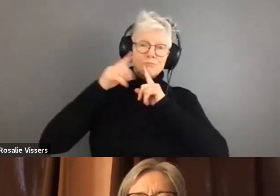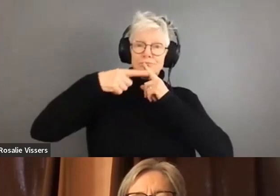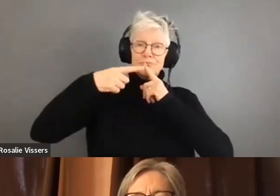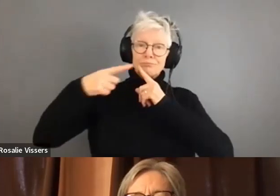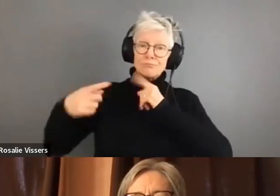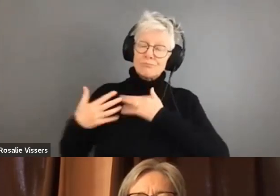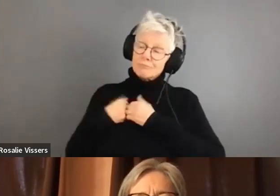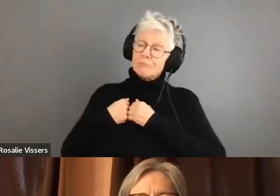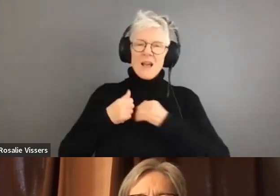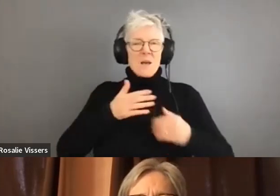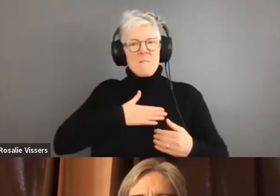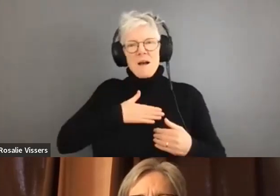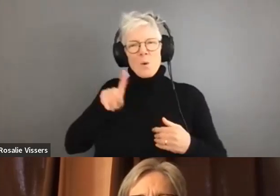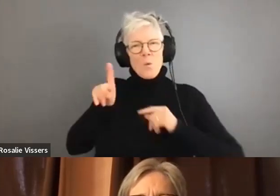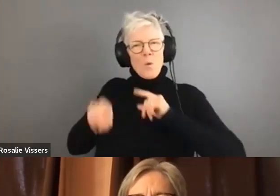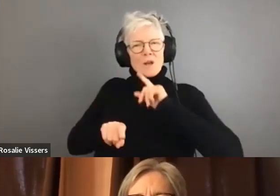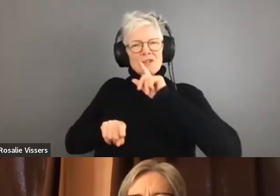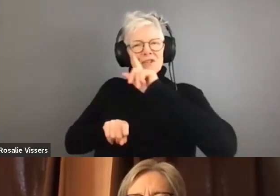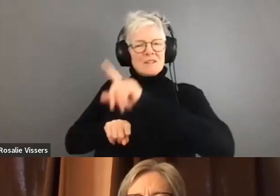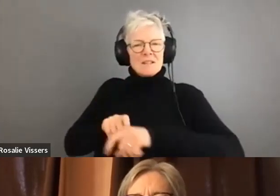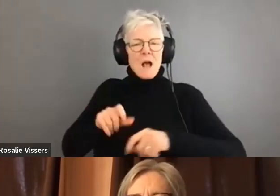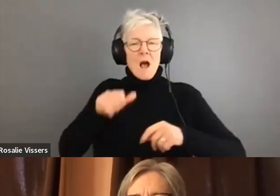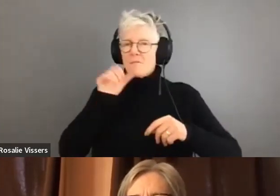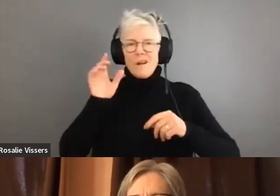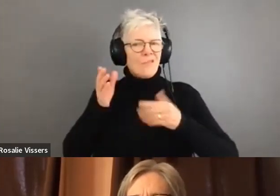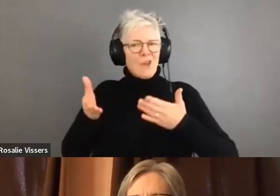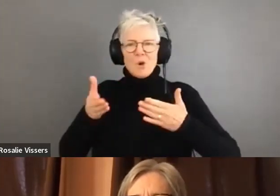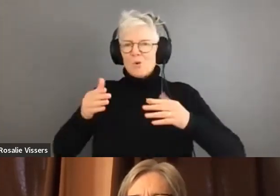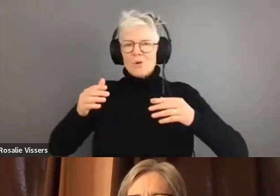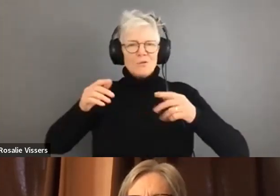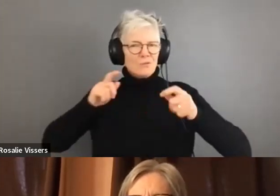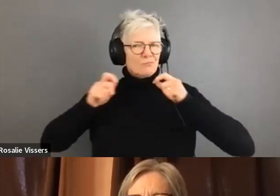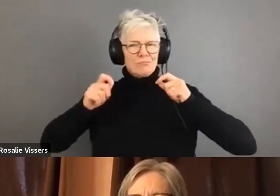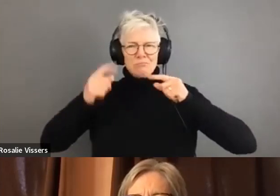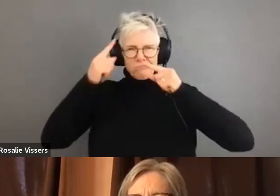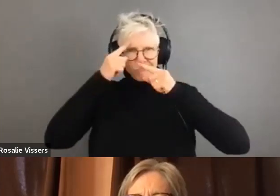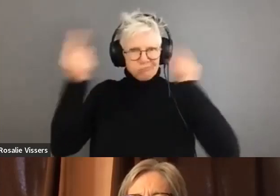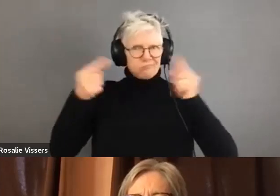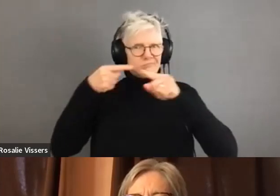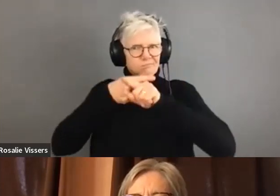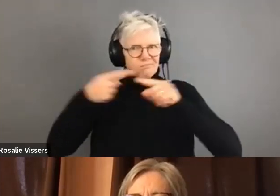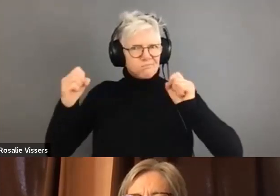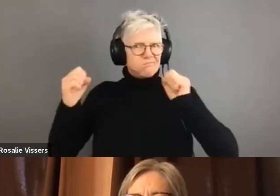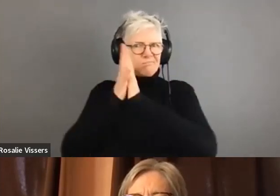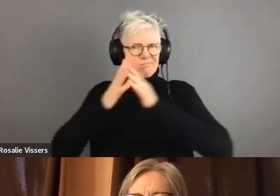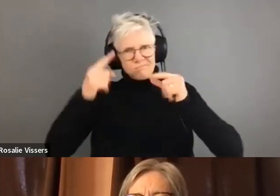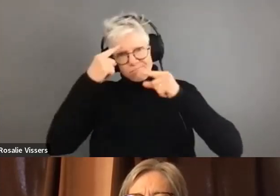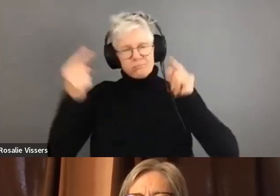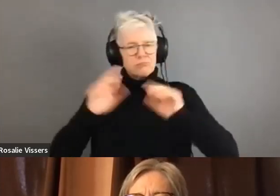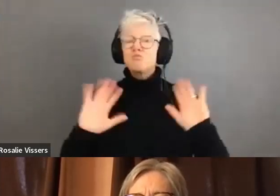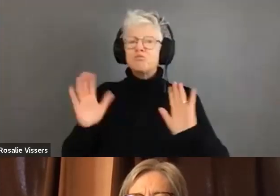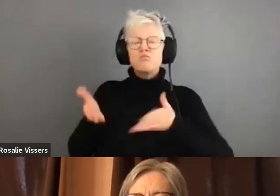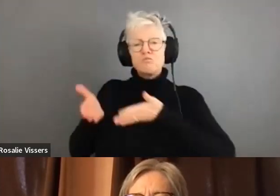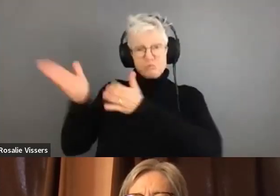some questions, but it wasn't, I don't come on to combat with people. I let them express their thoughts